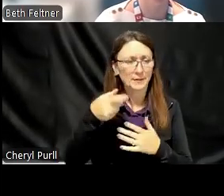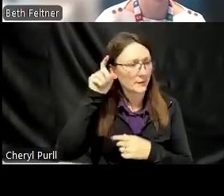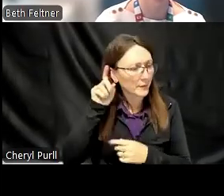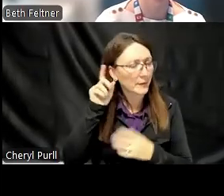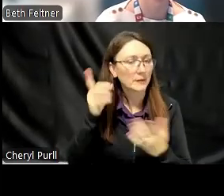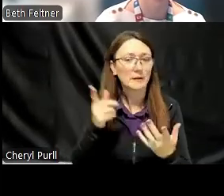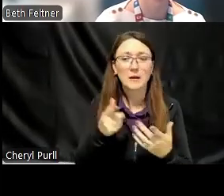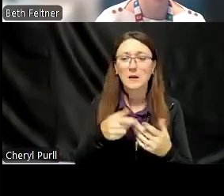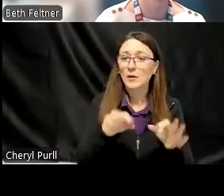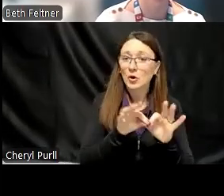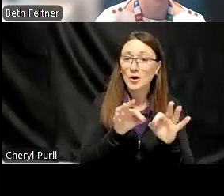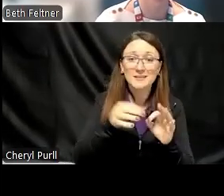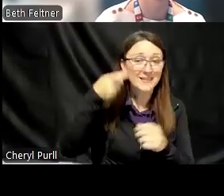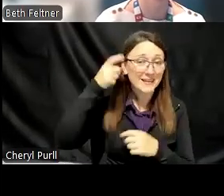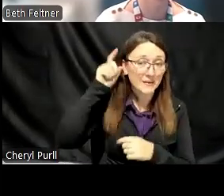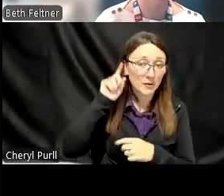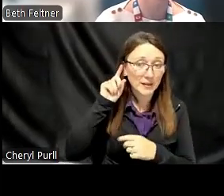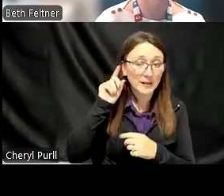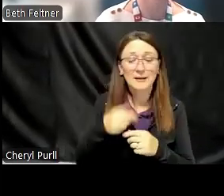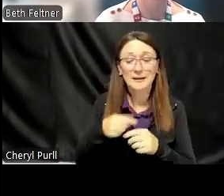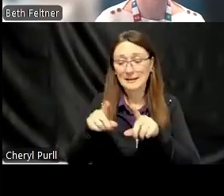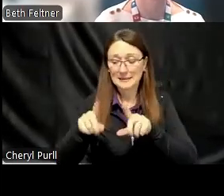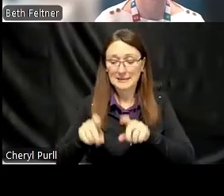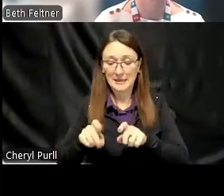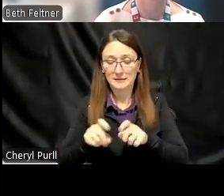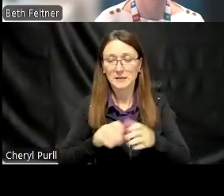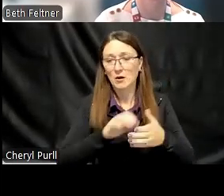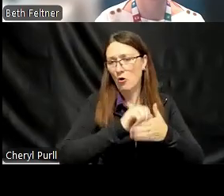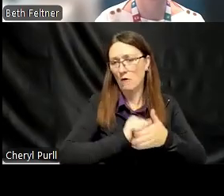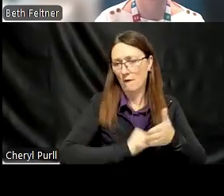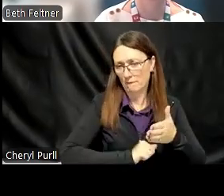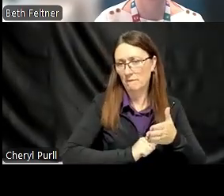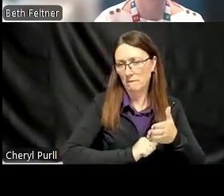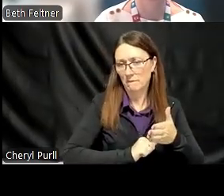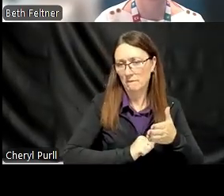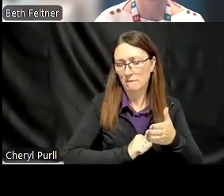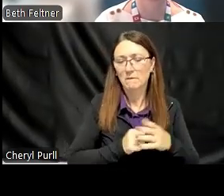cost of the hearing aid is always deducted from the total cost of the hearing aids.